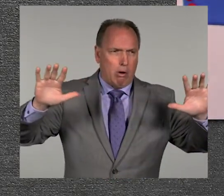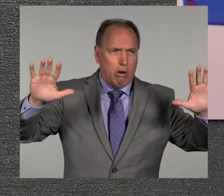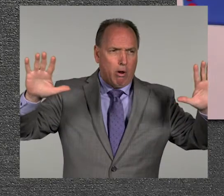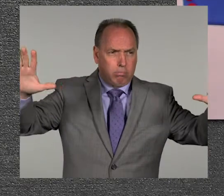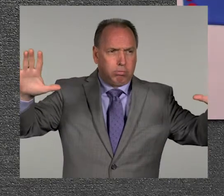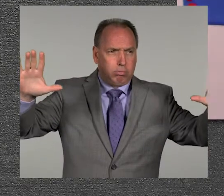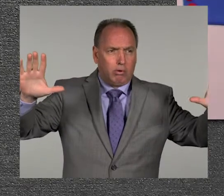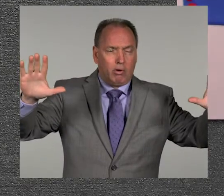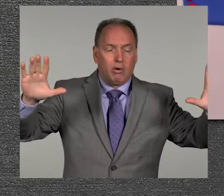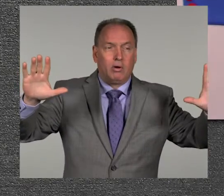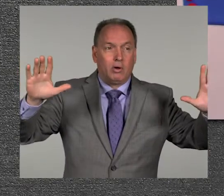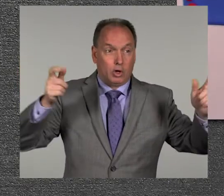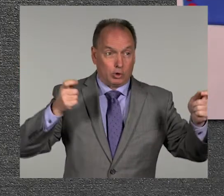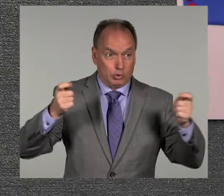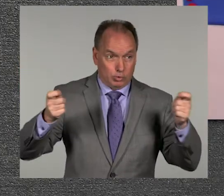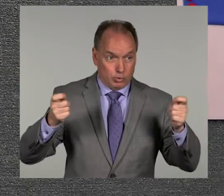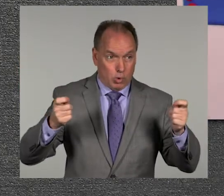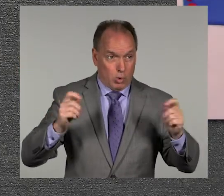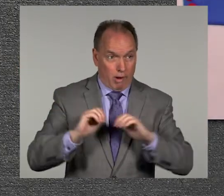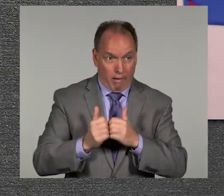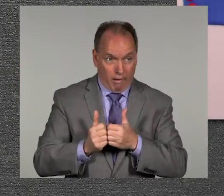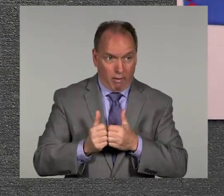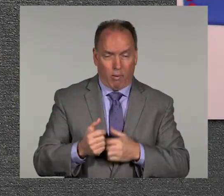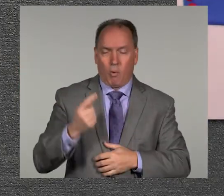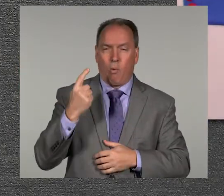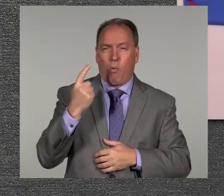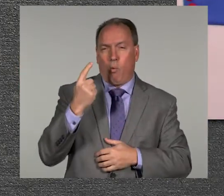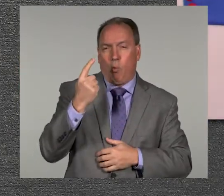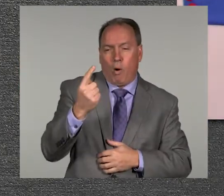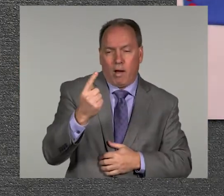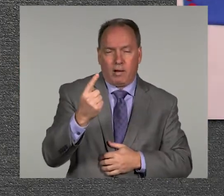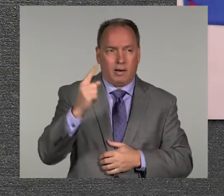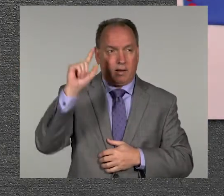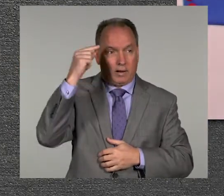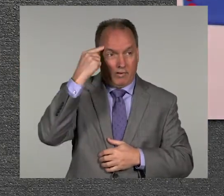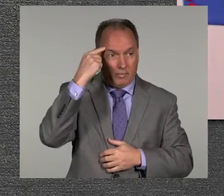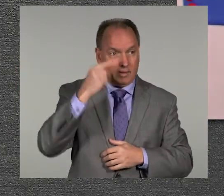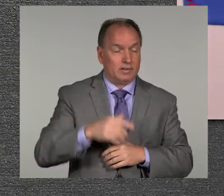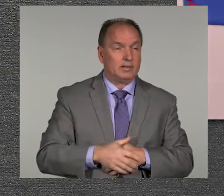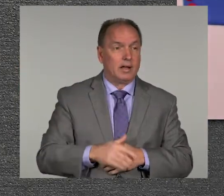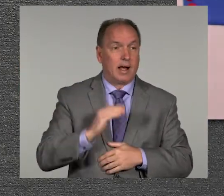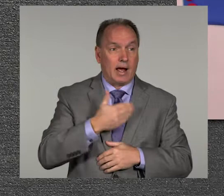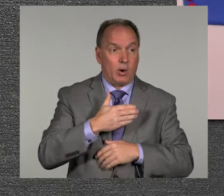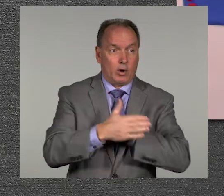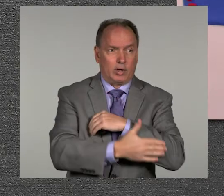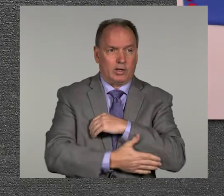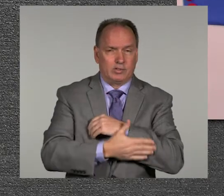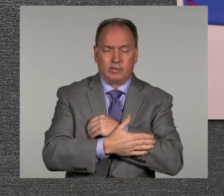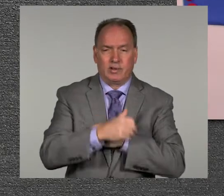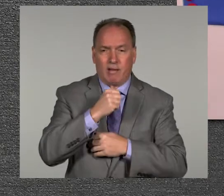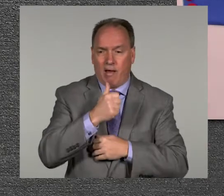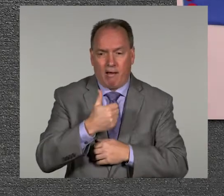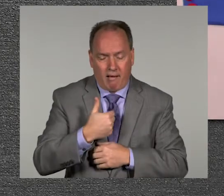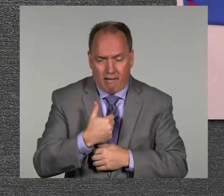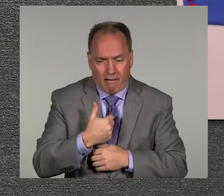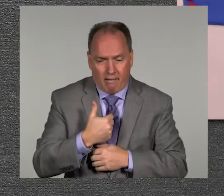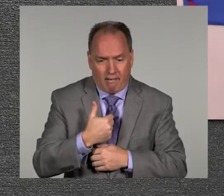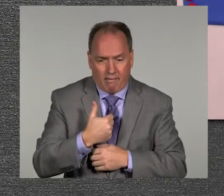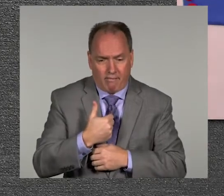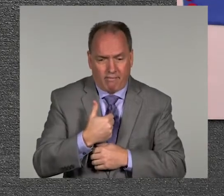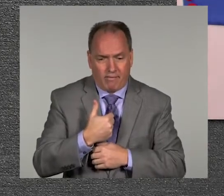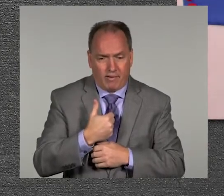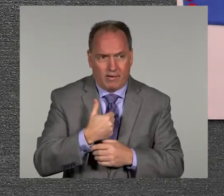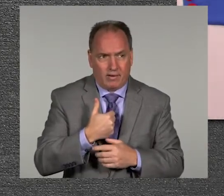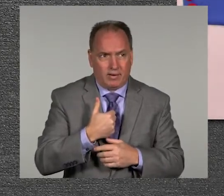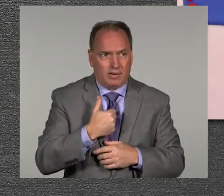landmass that is controlled by a single or one government. Our country does not have to